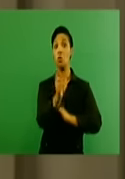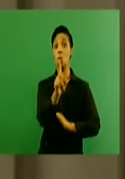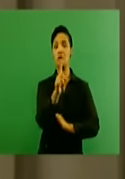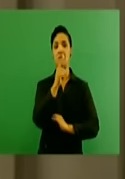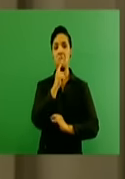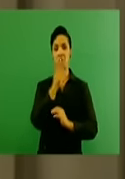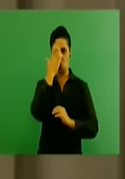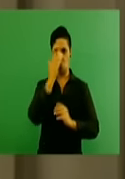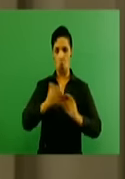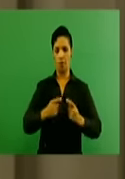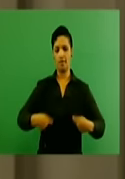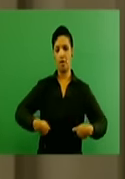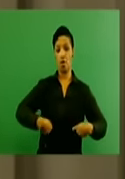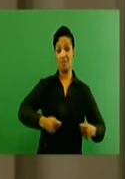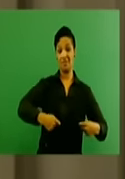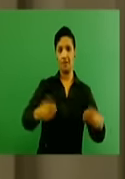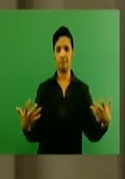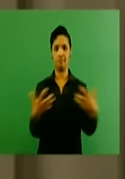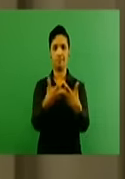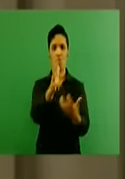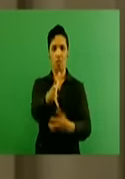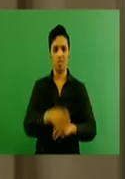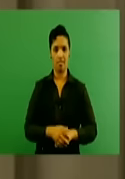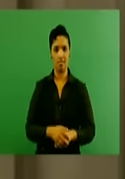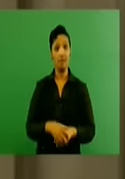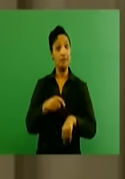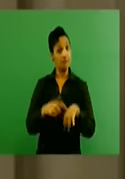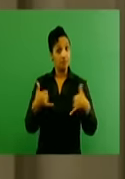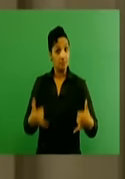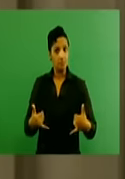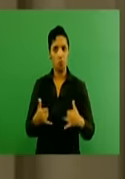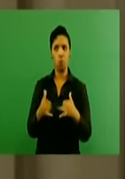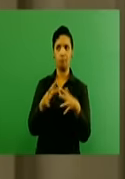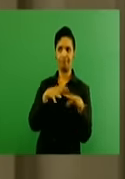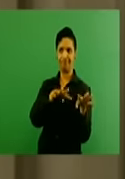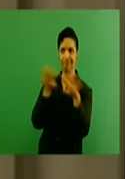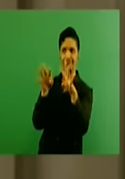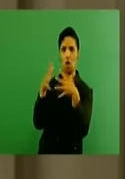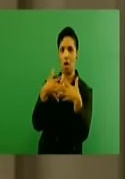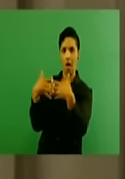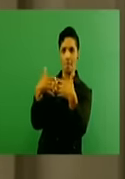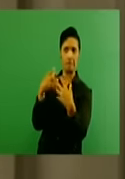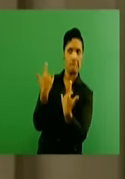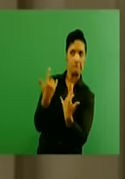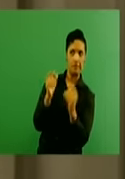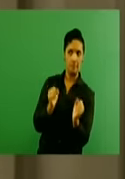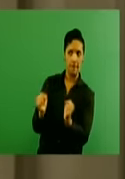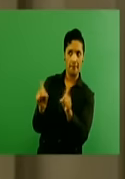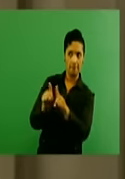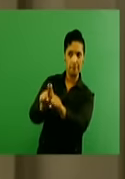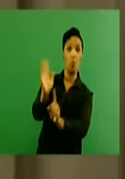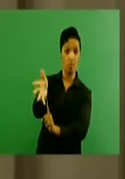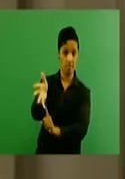of quantitative easing. Markets are now expecting the US policy rate to remain unchanged for some